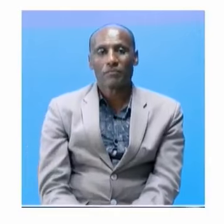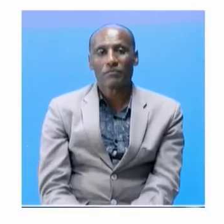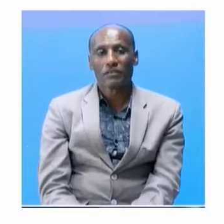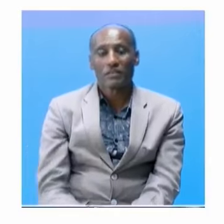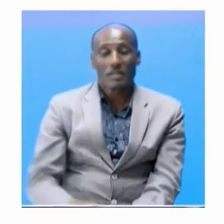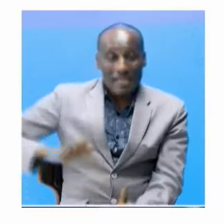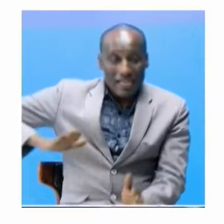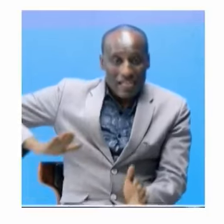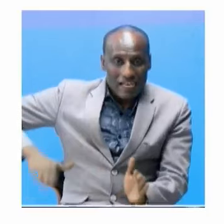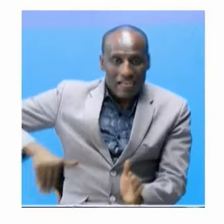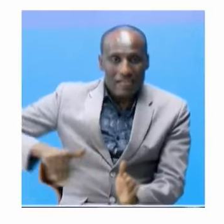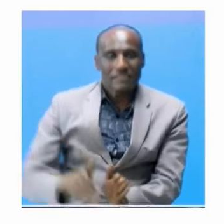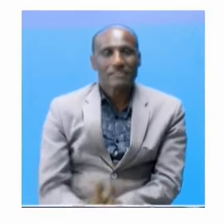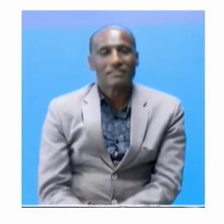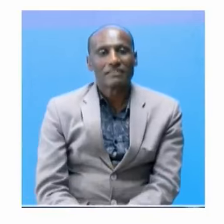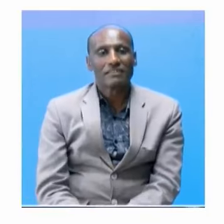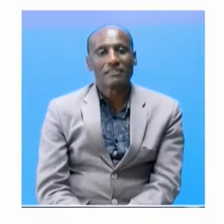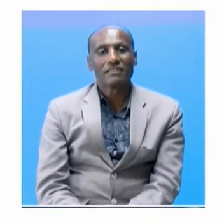late